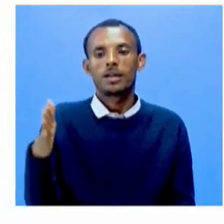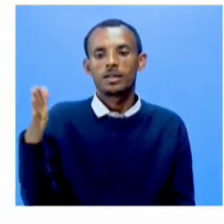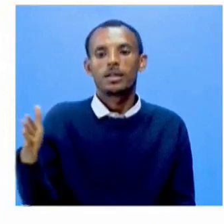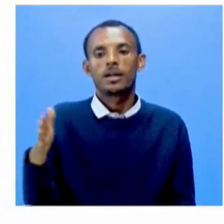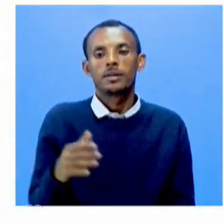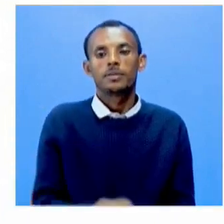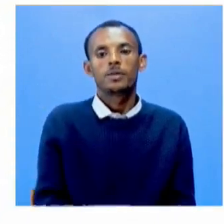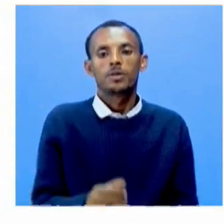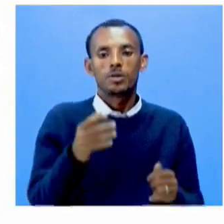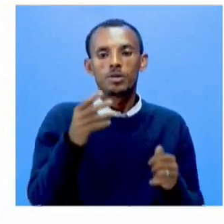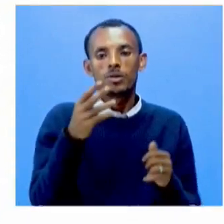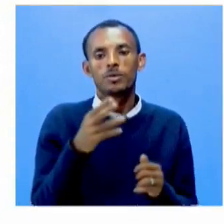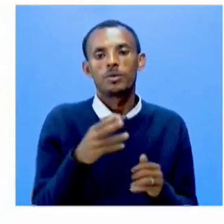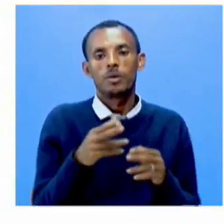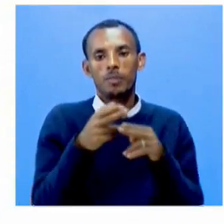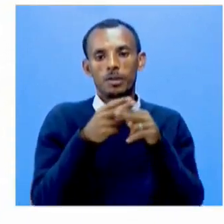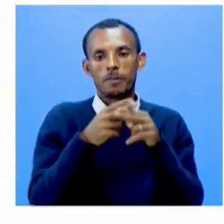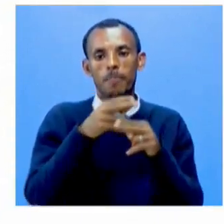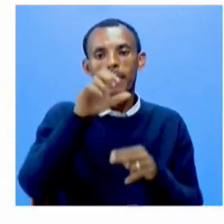or in short,